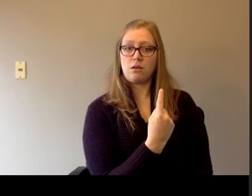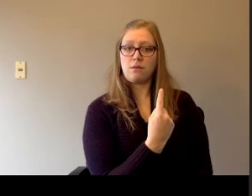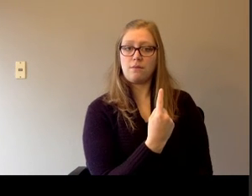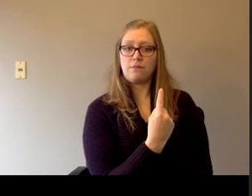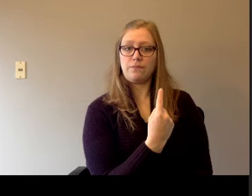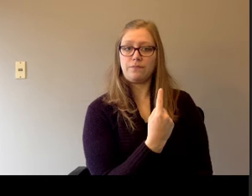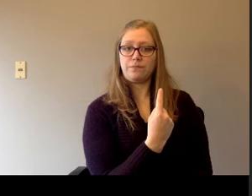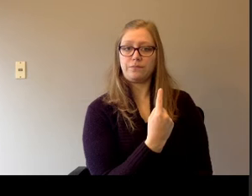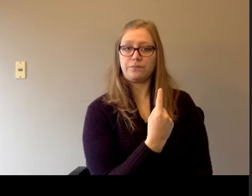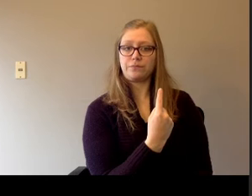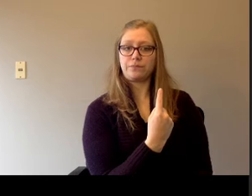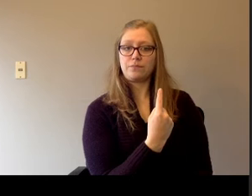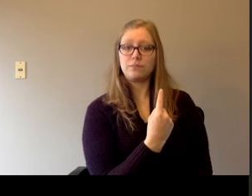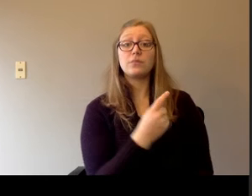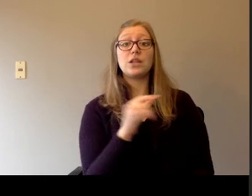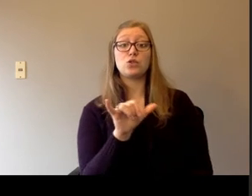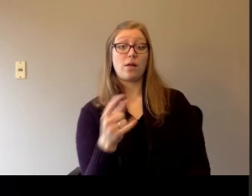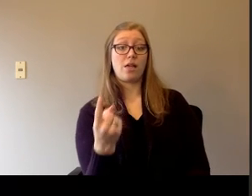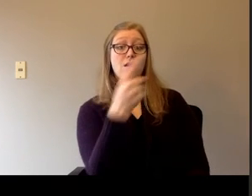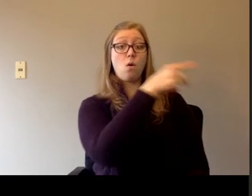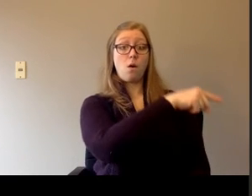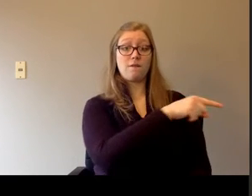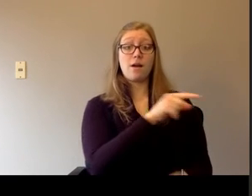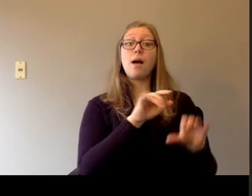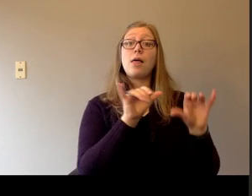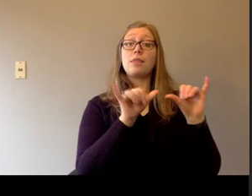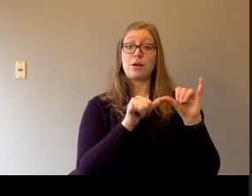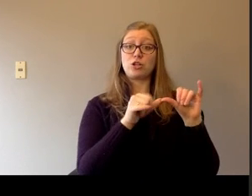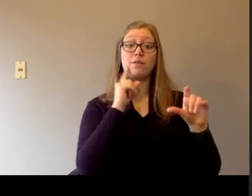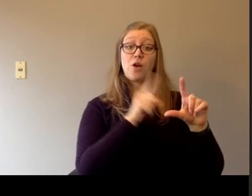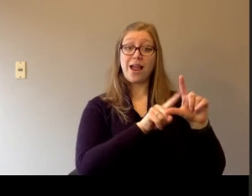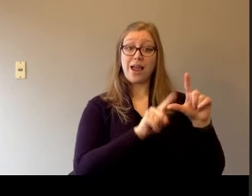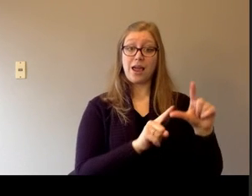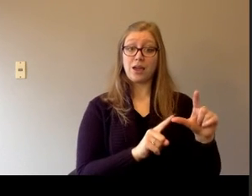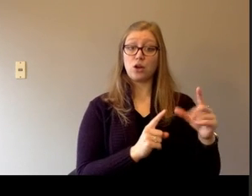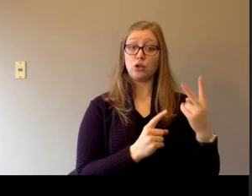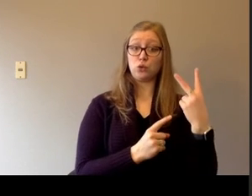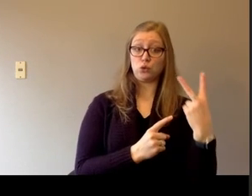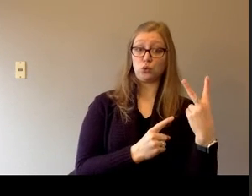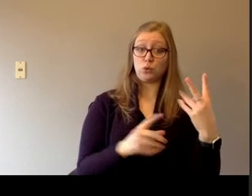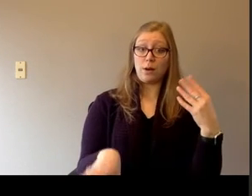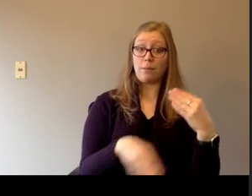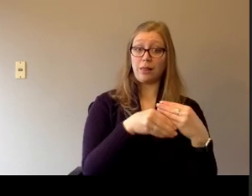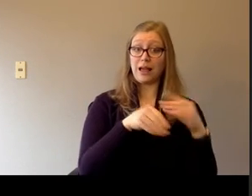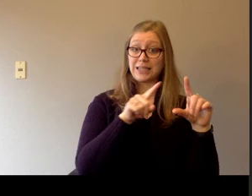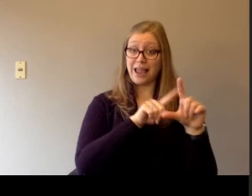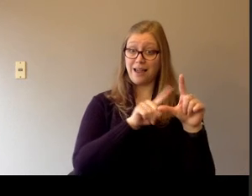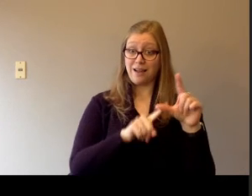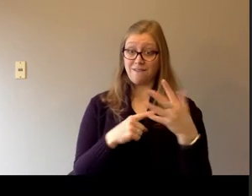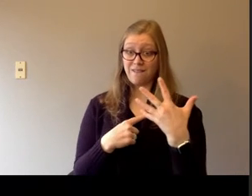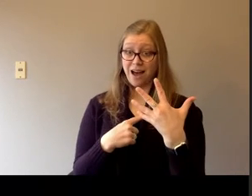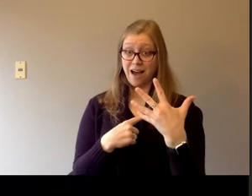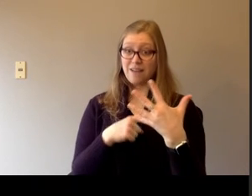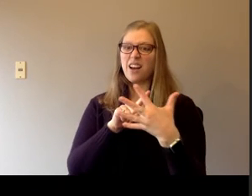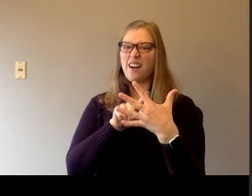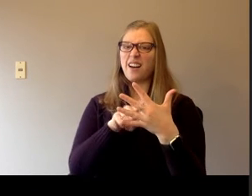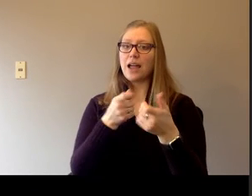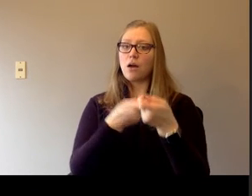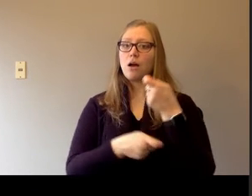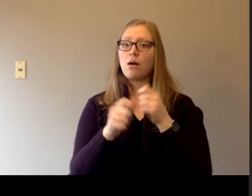2 plus the measure of angle 1. And there we proved that. So we proved the theorem up above that the